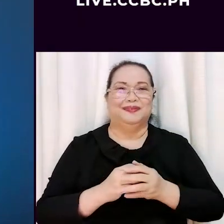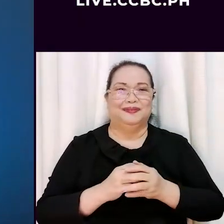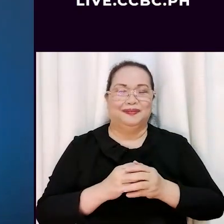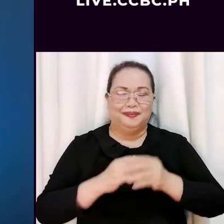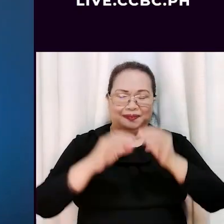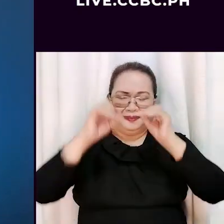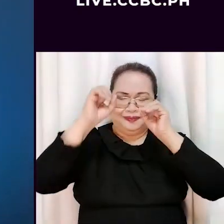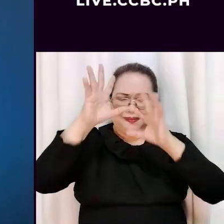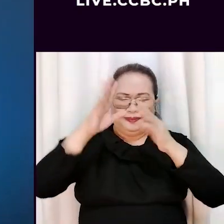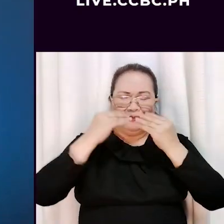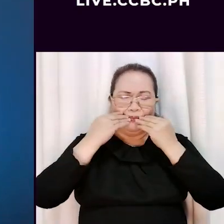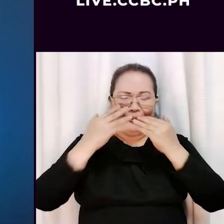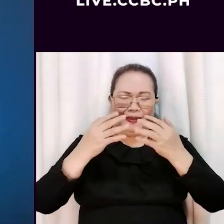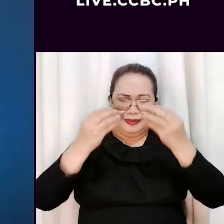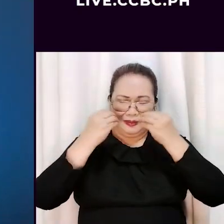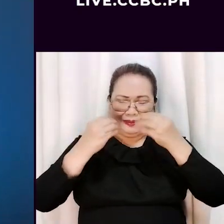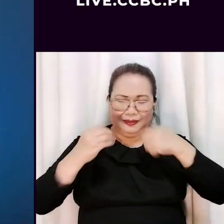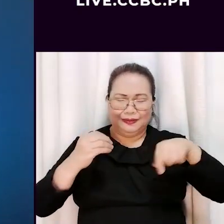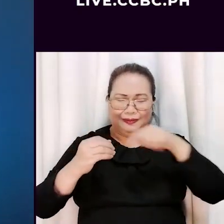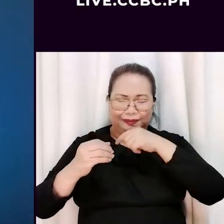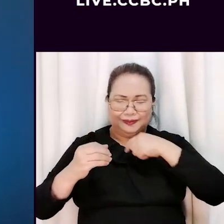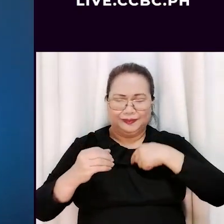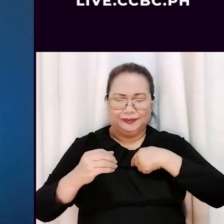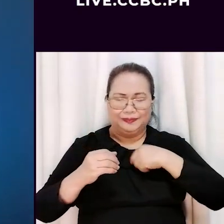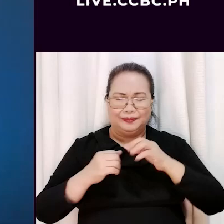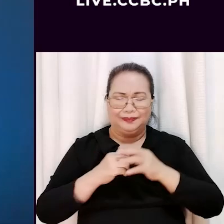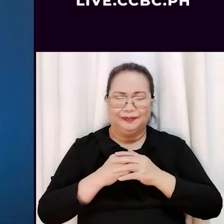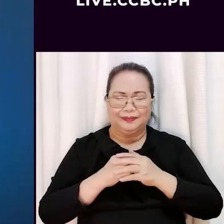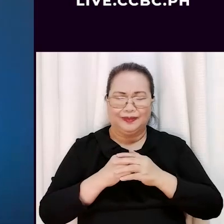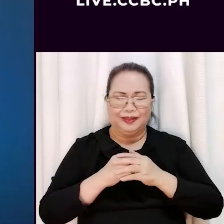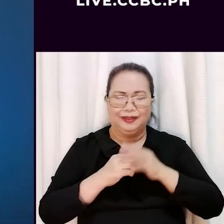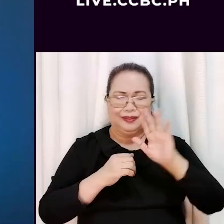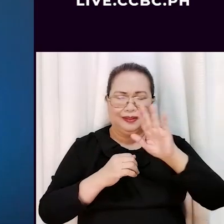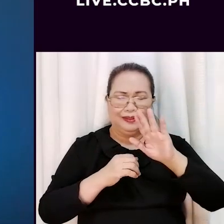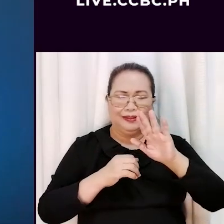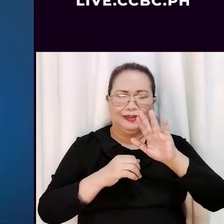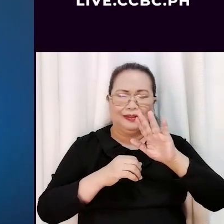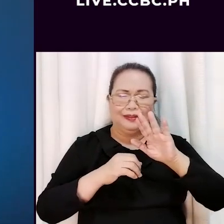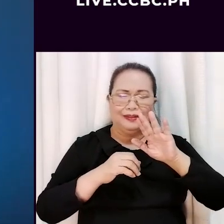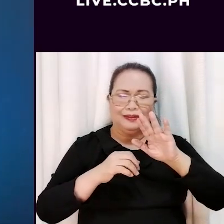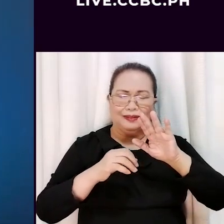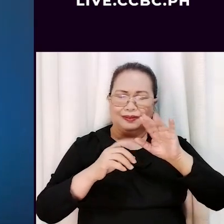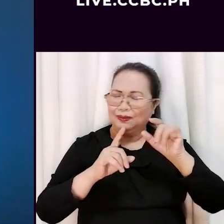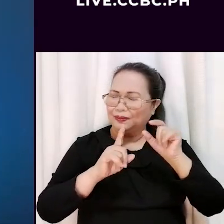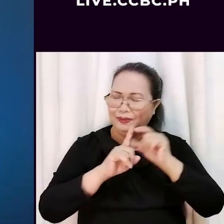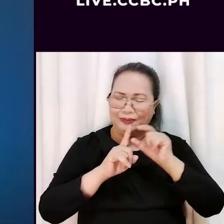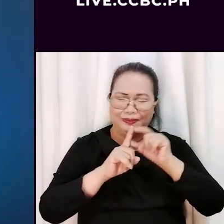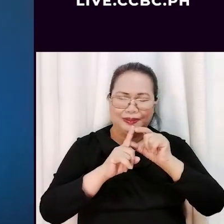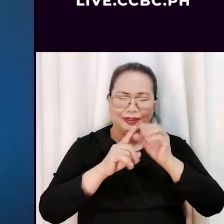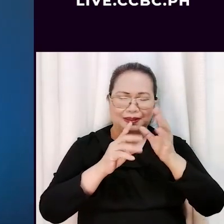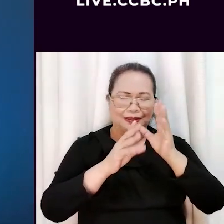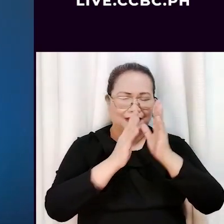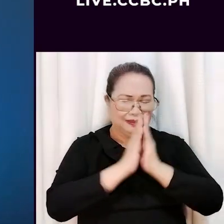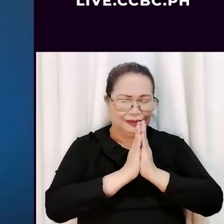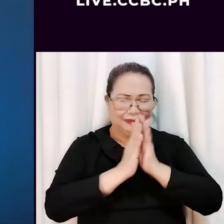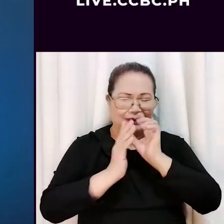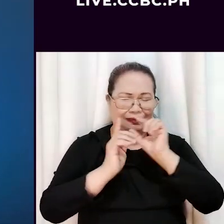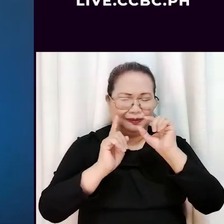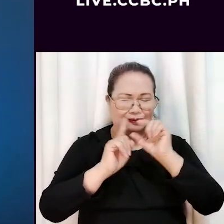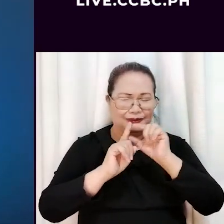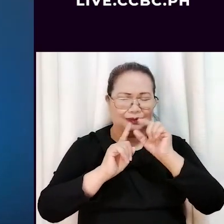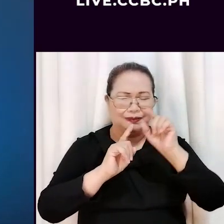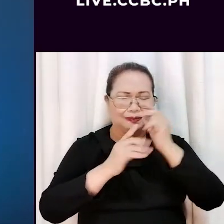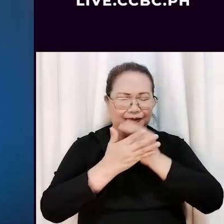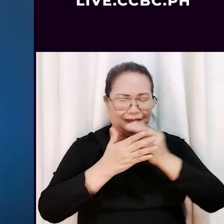Father, thank you for teaching us through the word. I ask you, Lord, by the Holy Spirit you